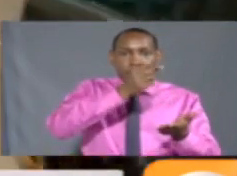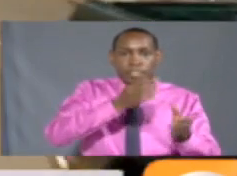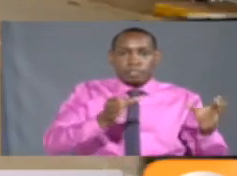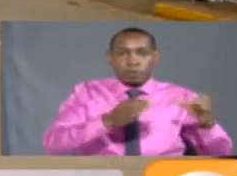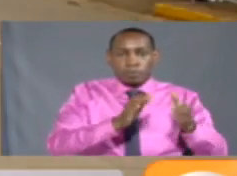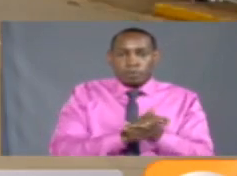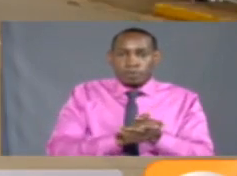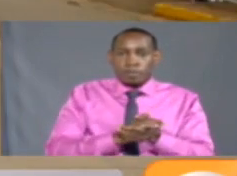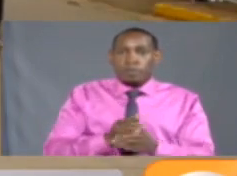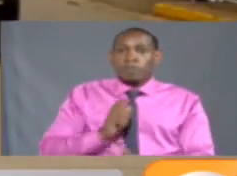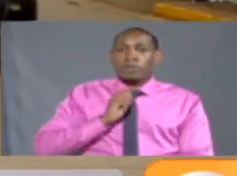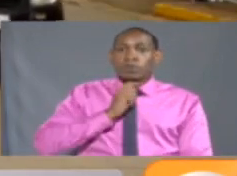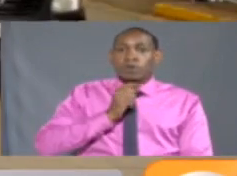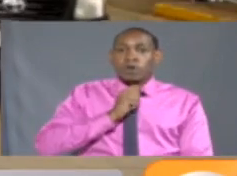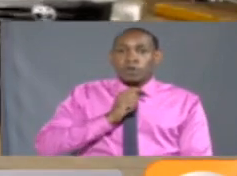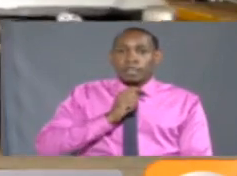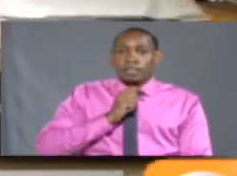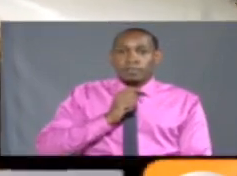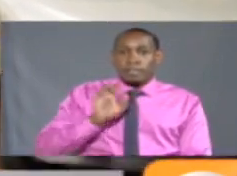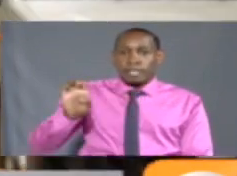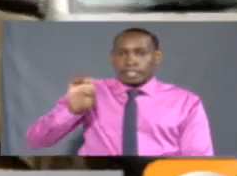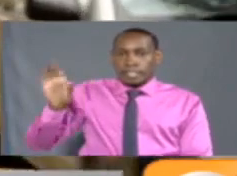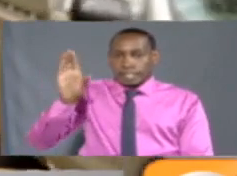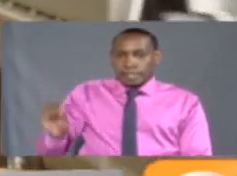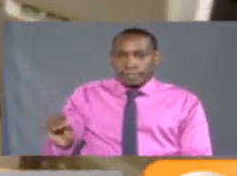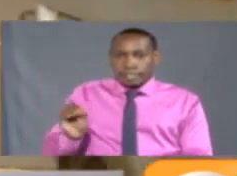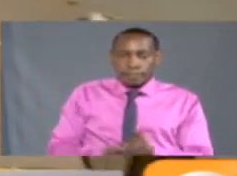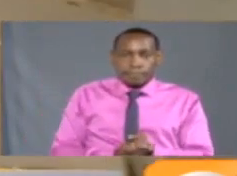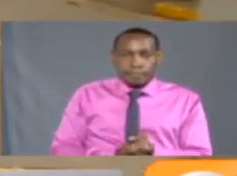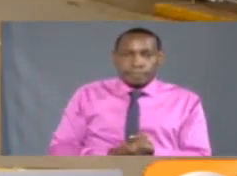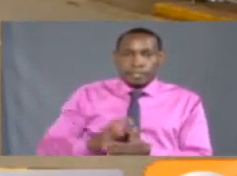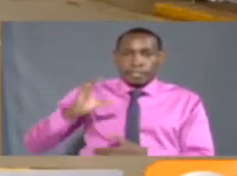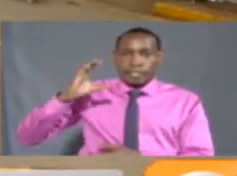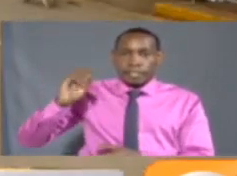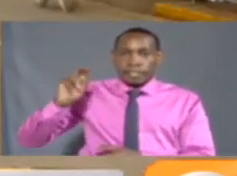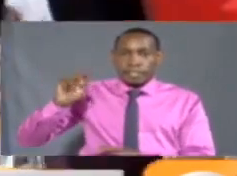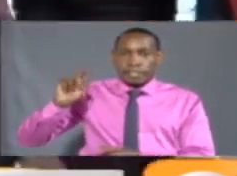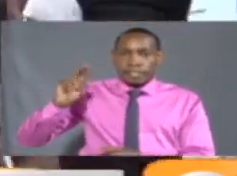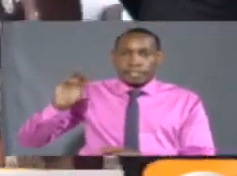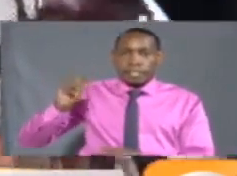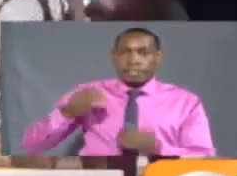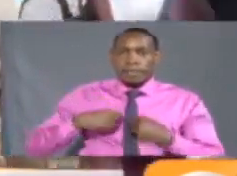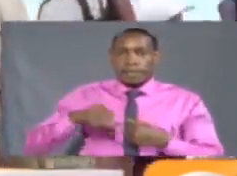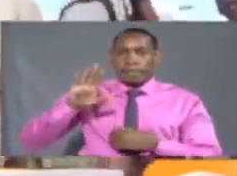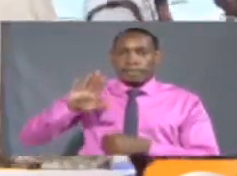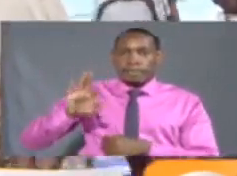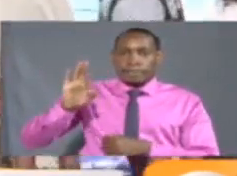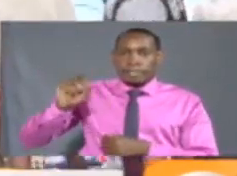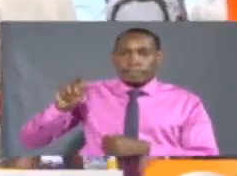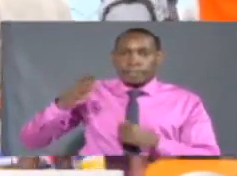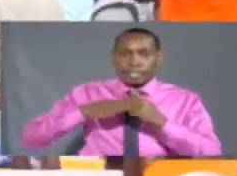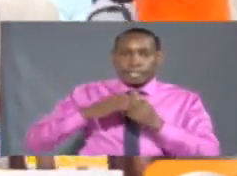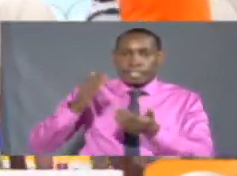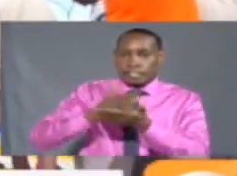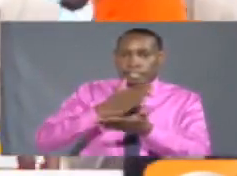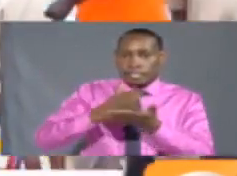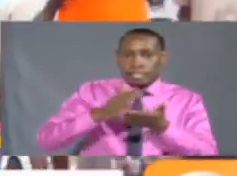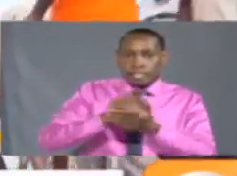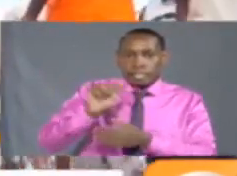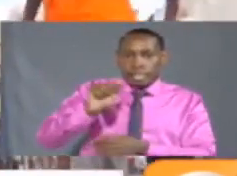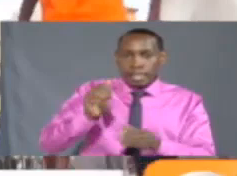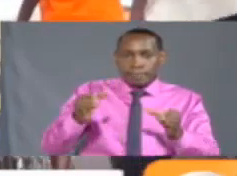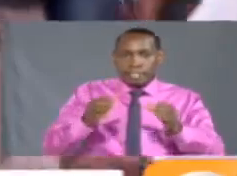to Coca-Cola Sabco East Africa. Centum holds 53.9% share in Almasi